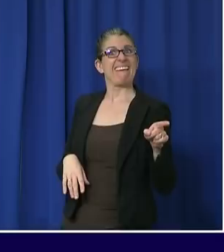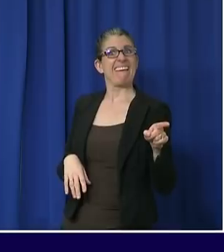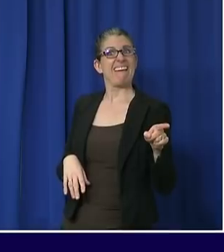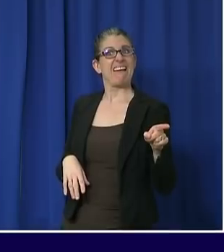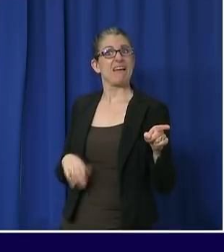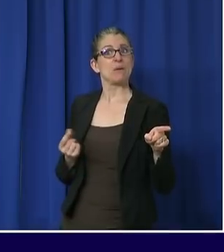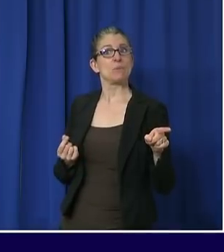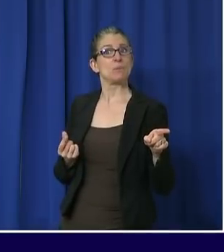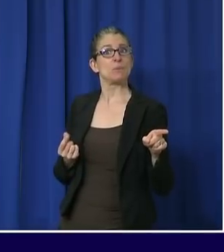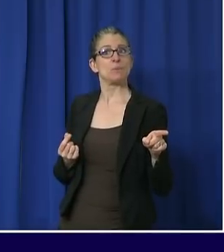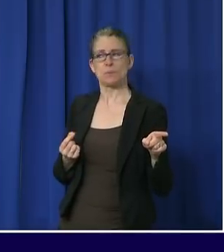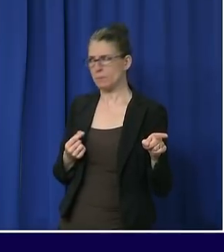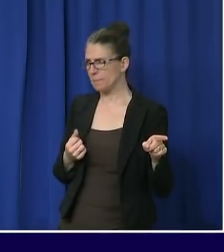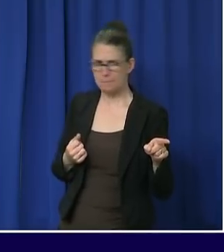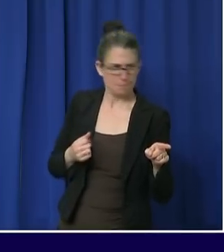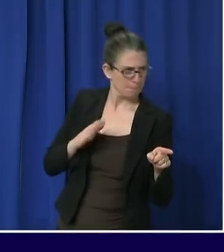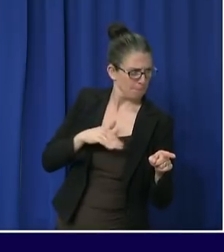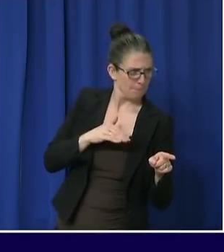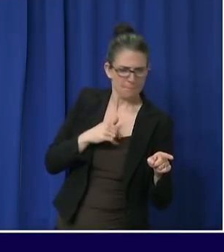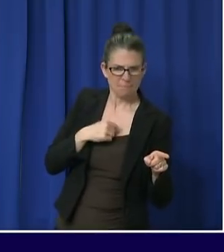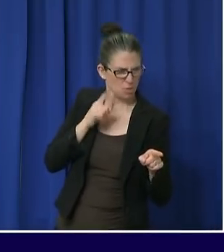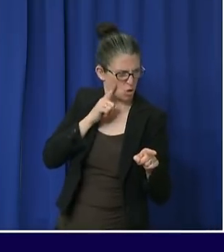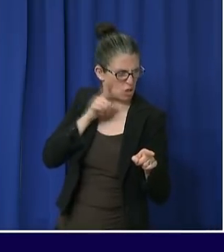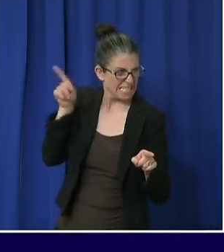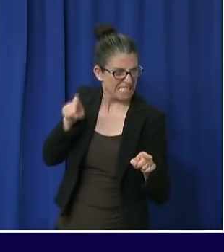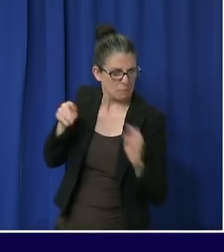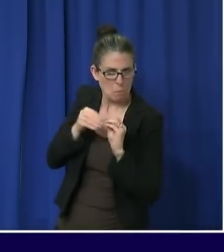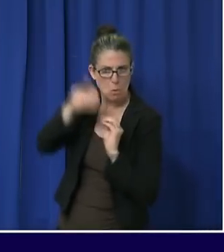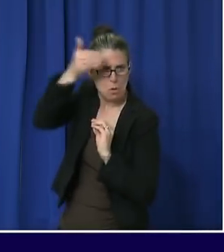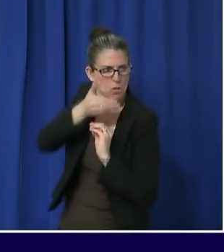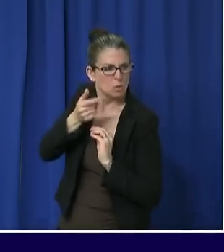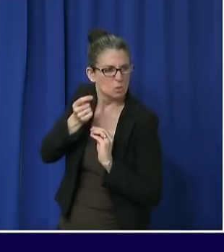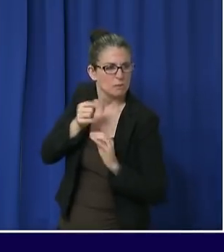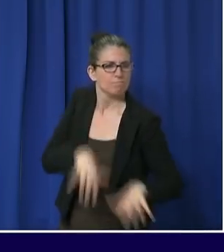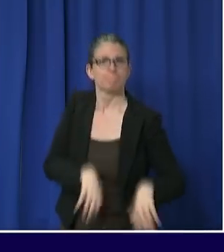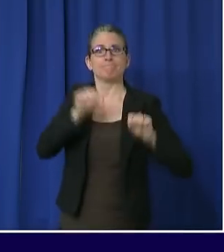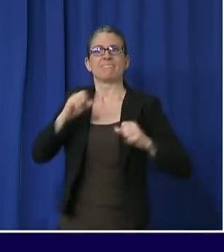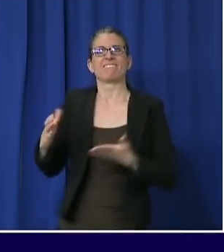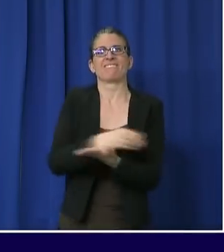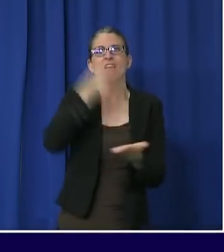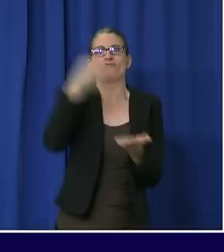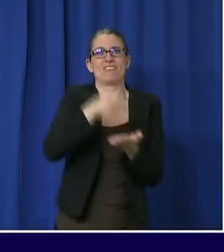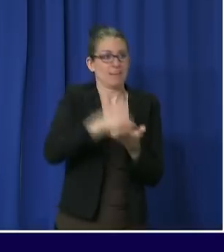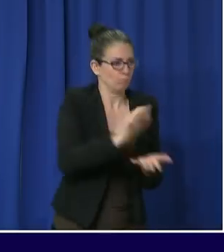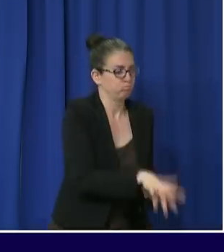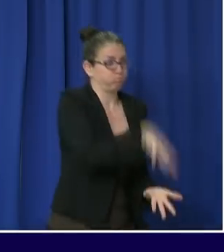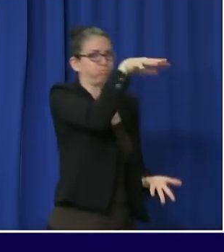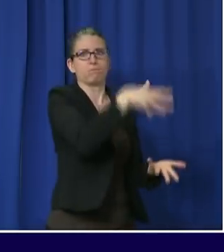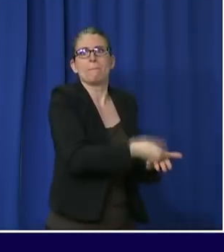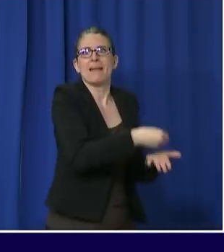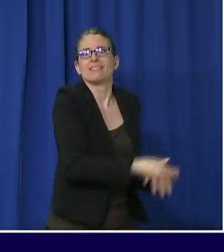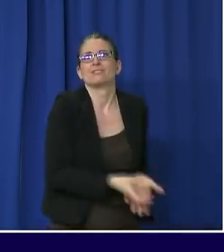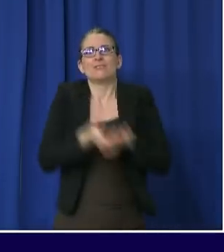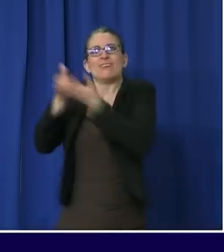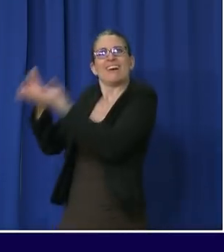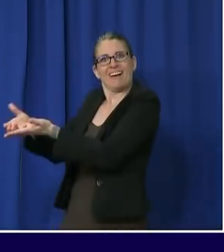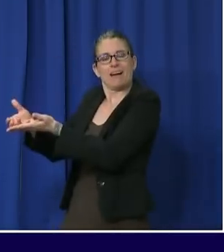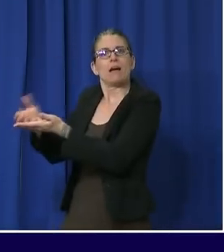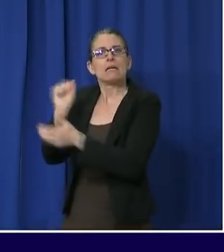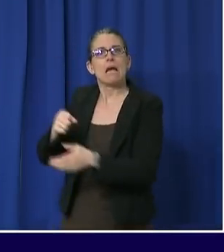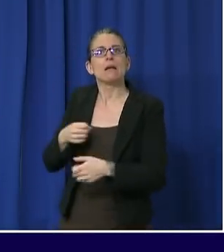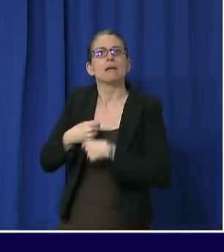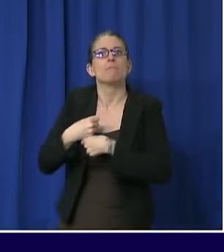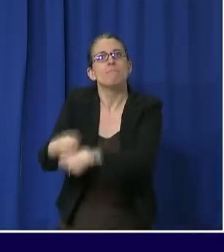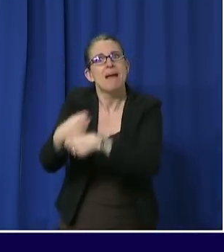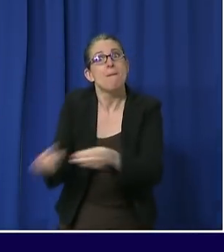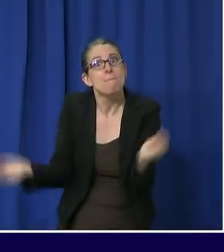would need in order to continue with this 3D printing effort in a more sustained manner. Now, they tell us that